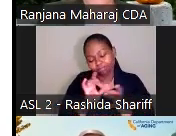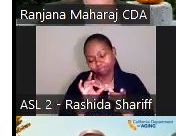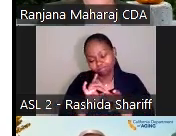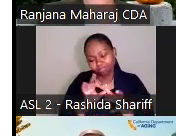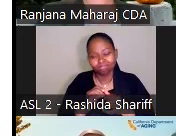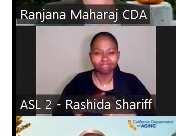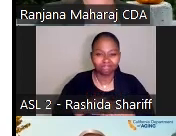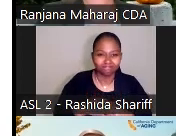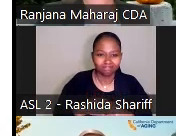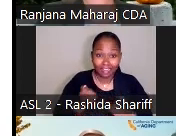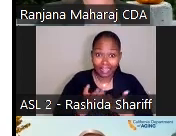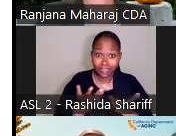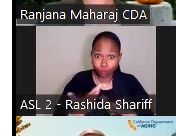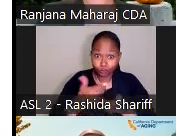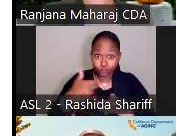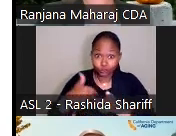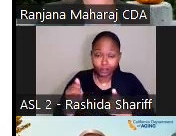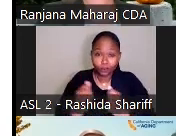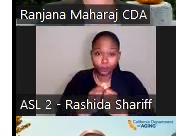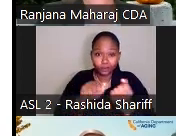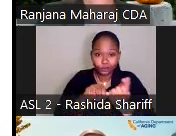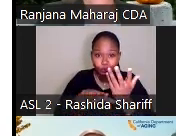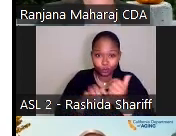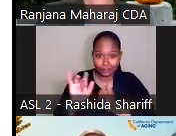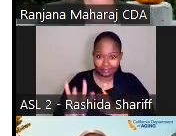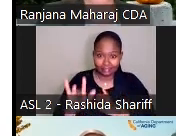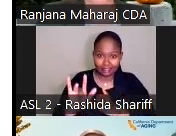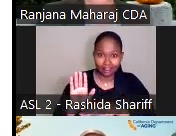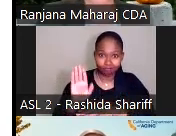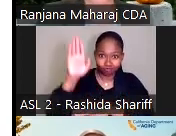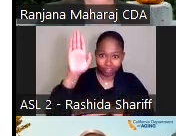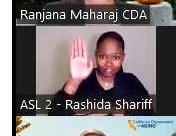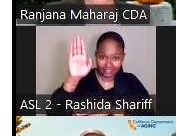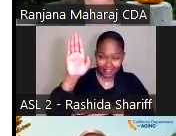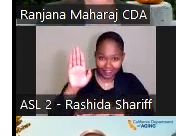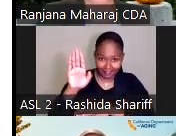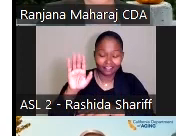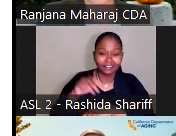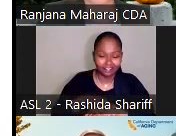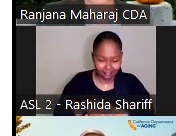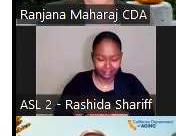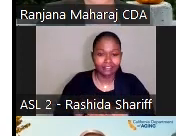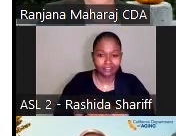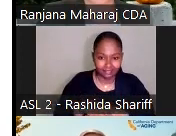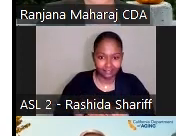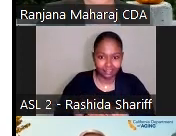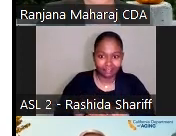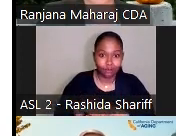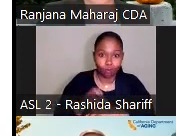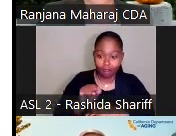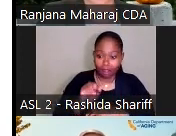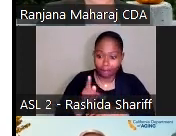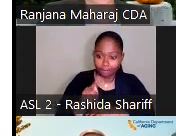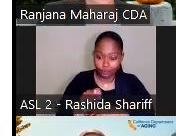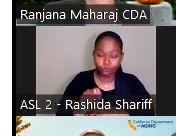Attendees joining by the Zoom function can select their raised hand icon and we will go ahead and unmute you.